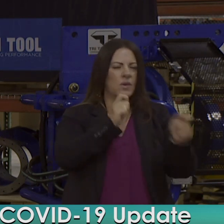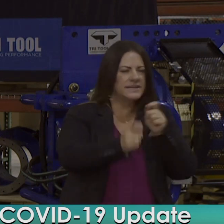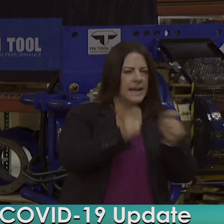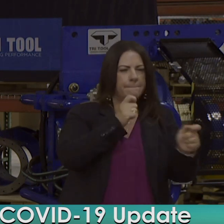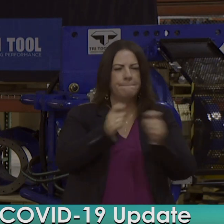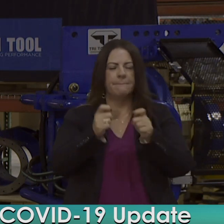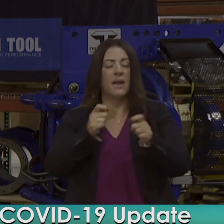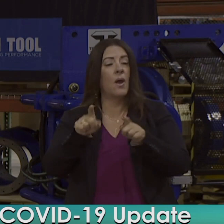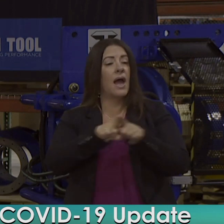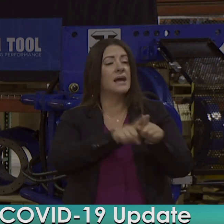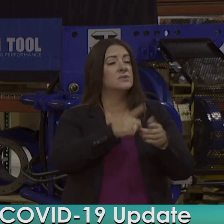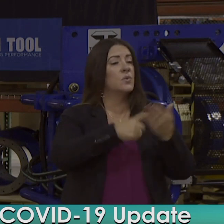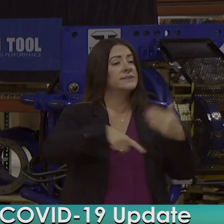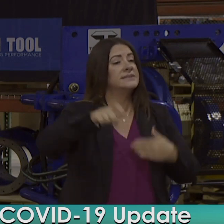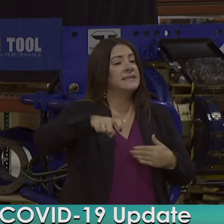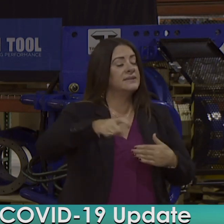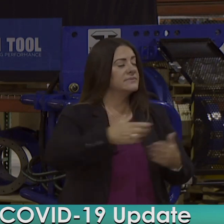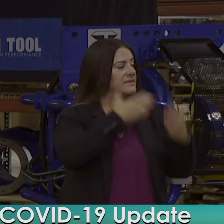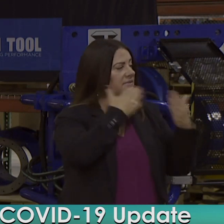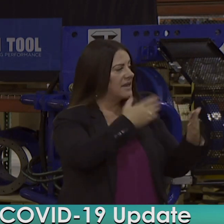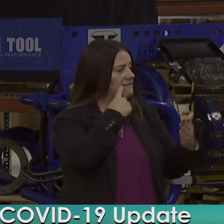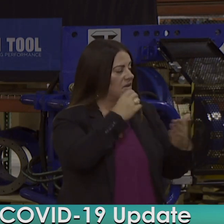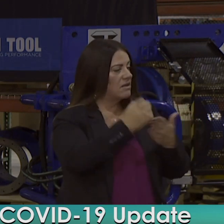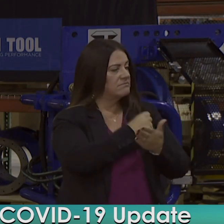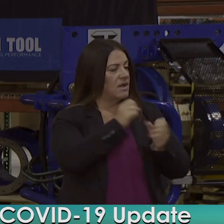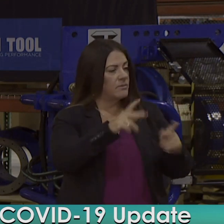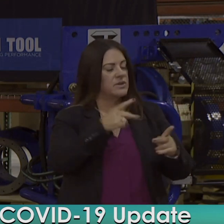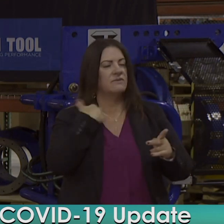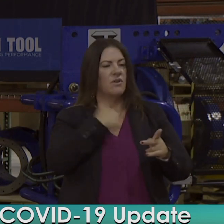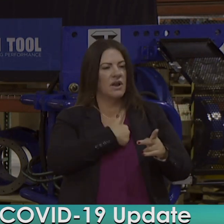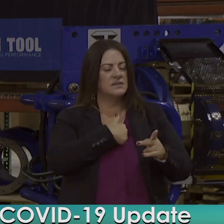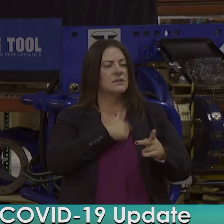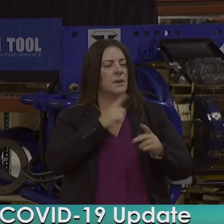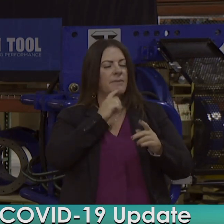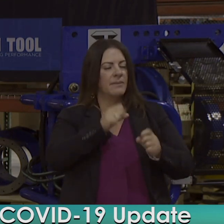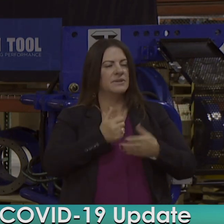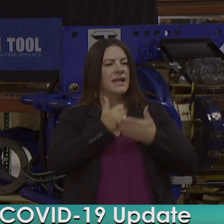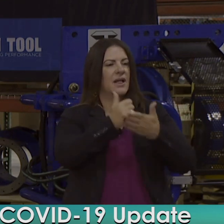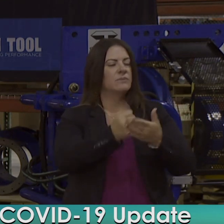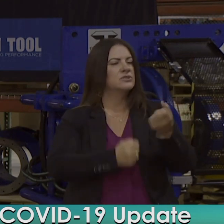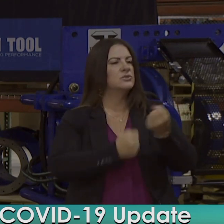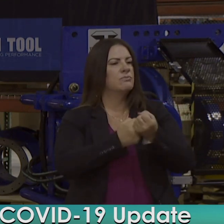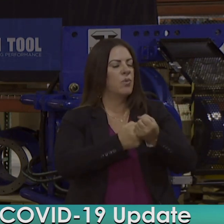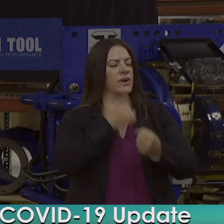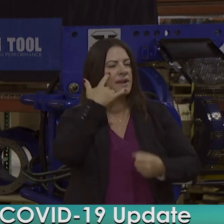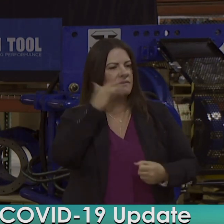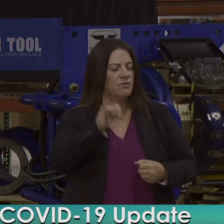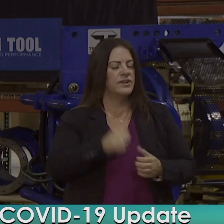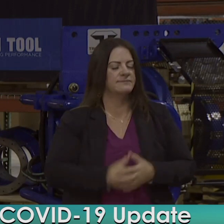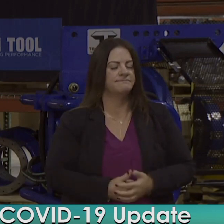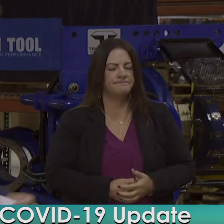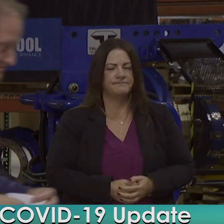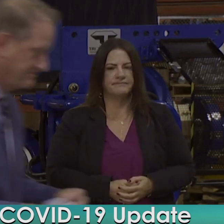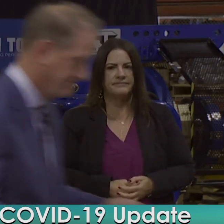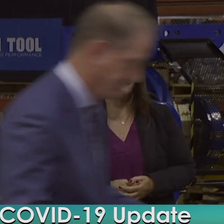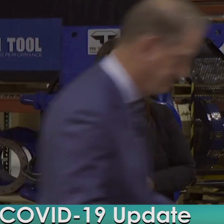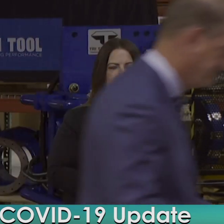necessary. But thank you, Governor, for the opportunity to do this and for helping us launch that very important initiative today.